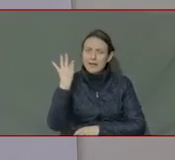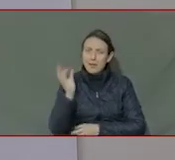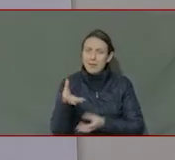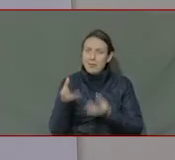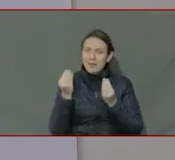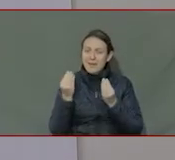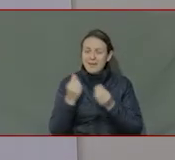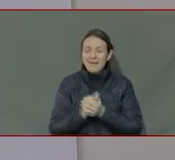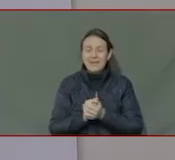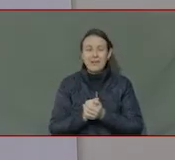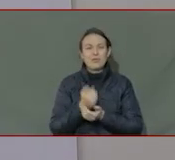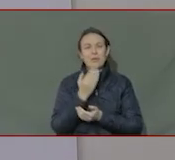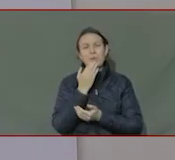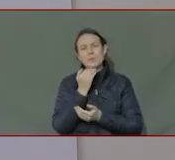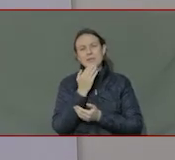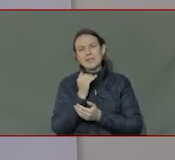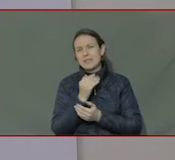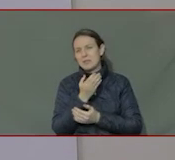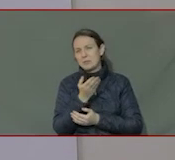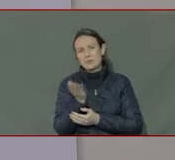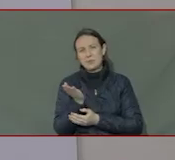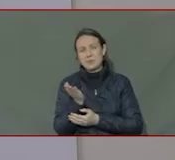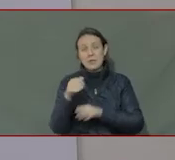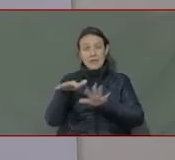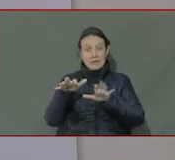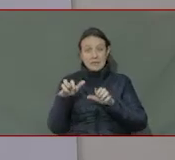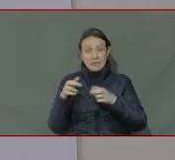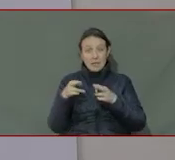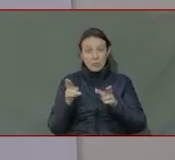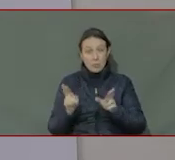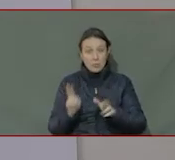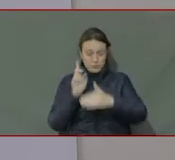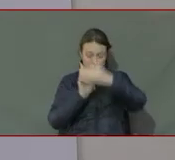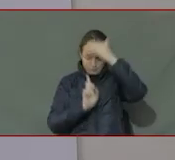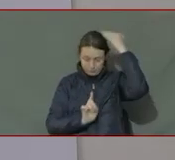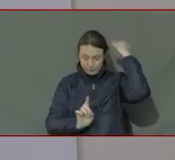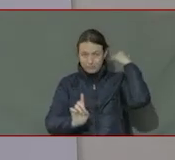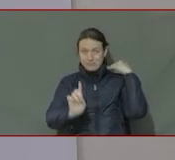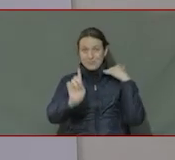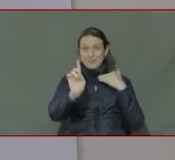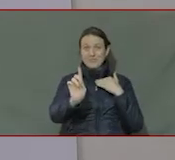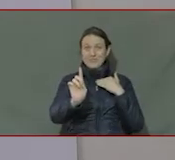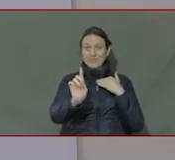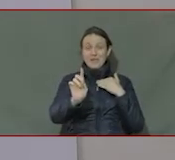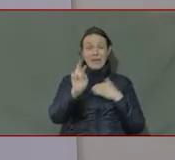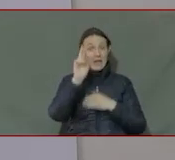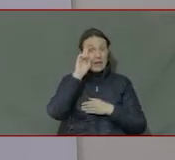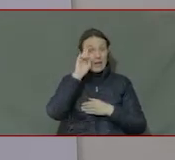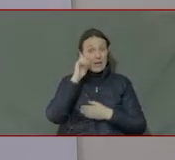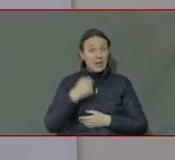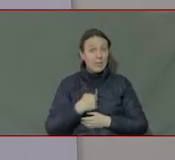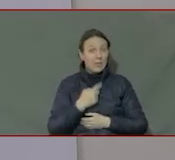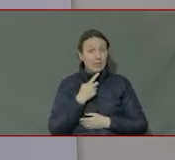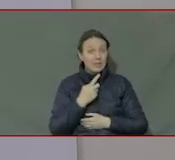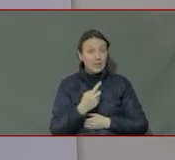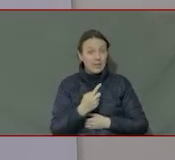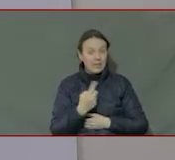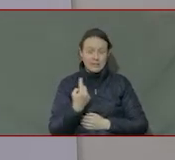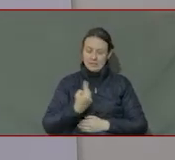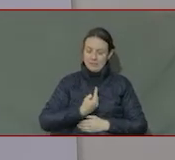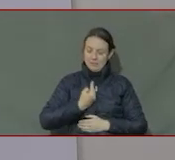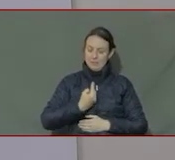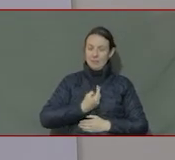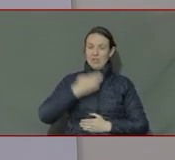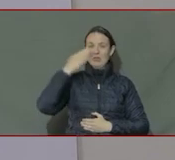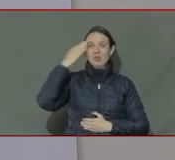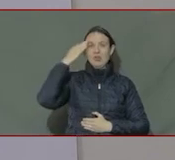People, please, when you enter the exam room end of the year, always remember what I said. Tell yourself,